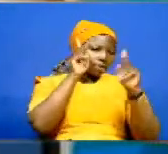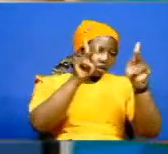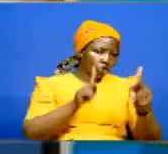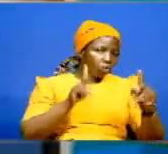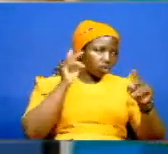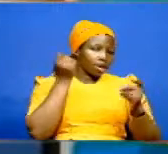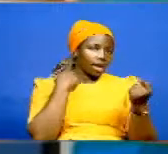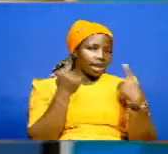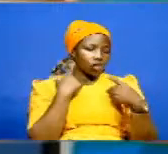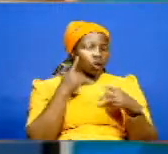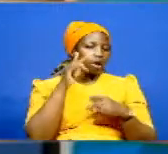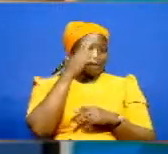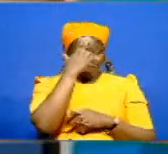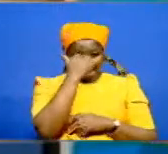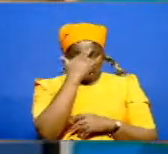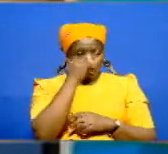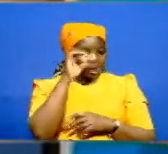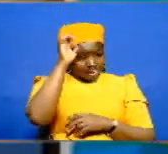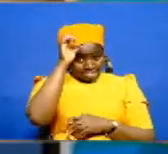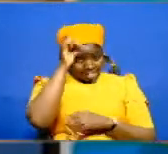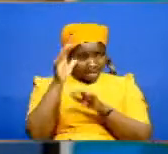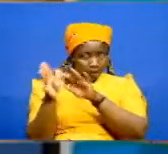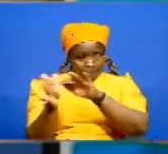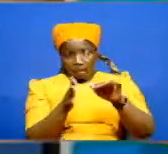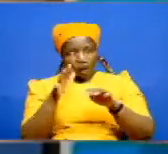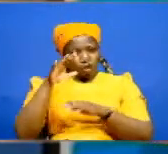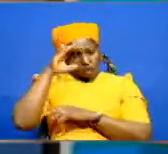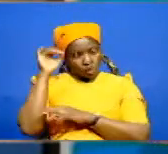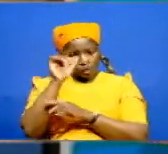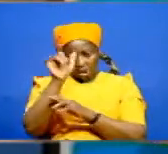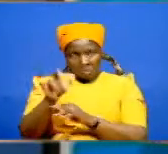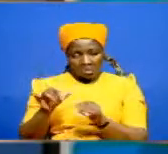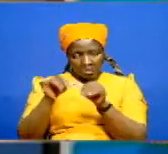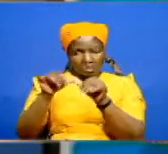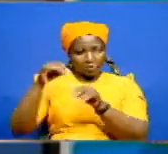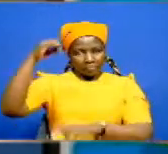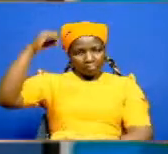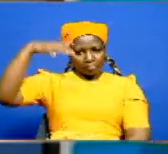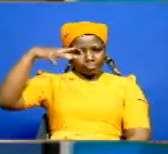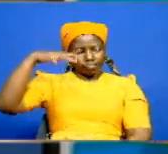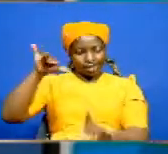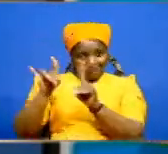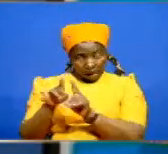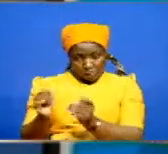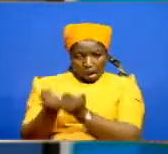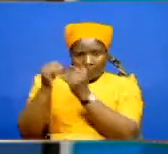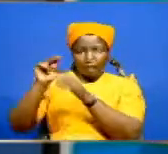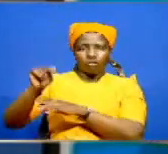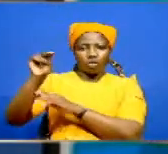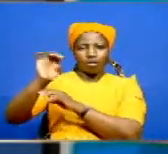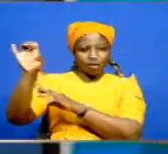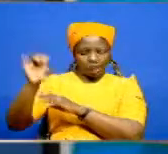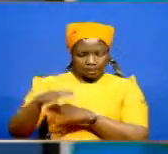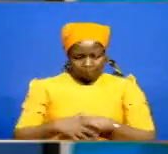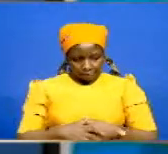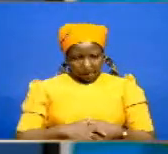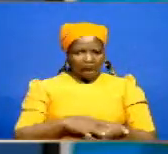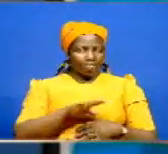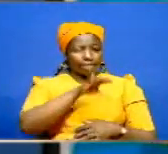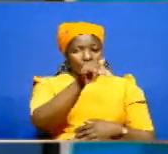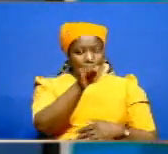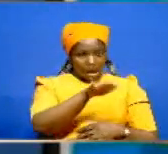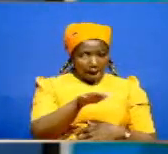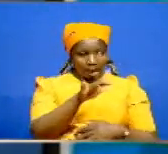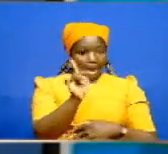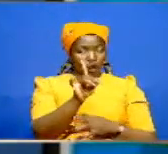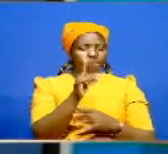and Eldoret. Areas of the coastal region continue to experience sunny intervals and the same in the northeastern region. The capital city